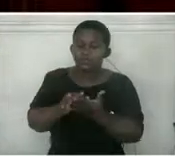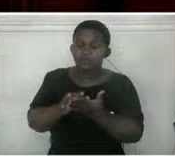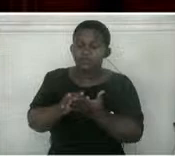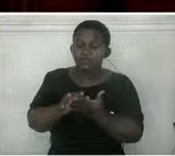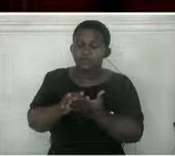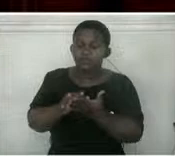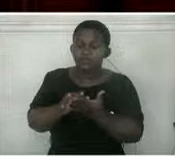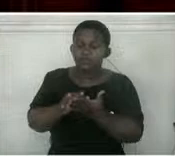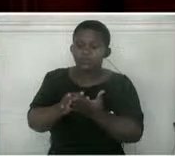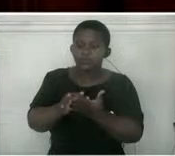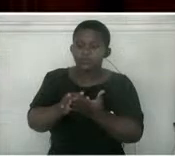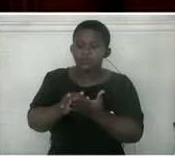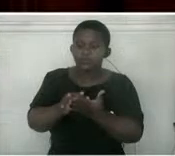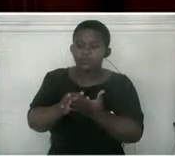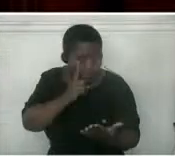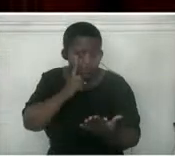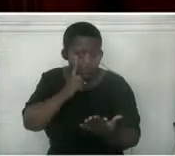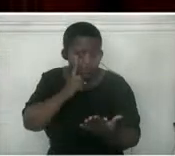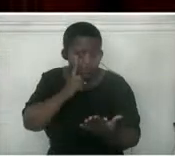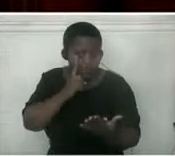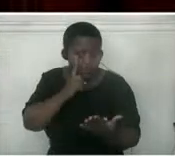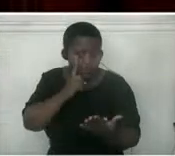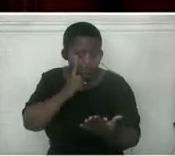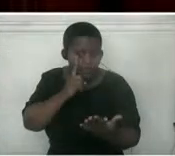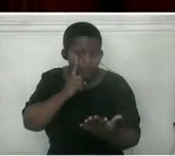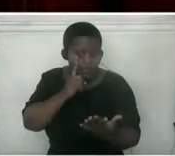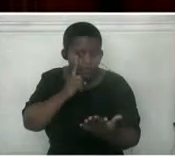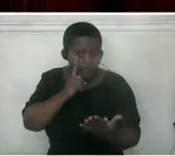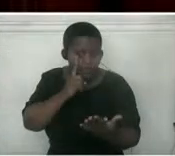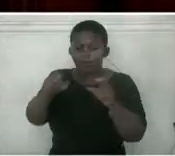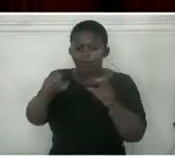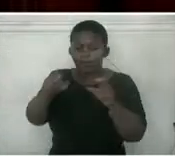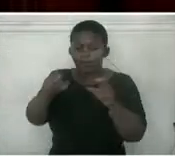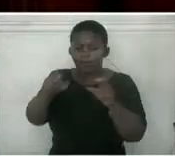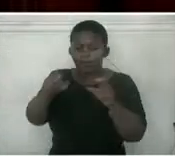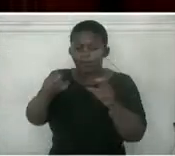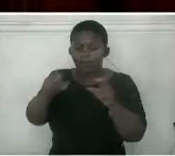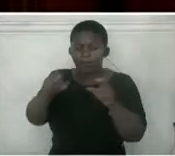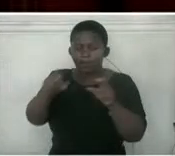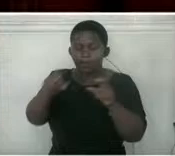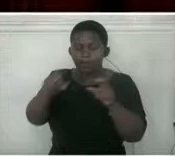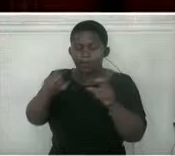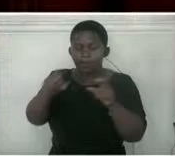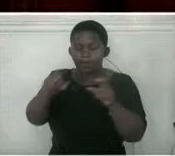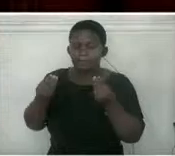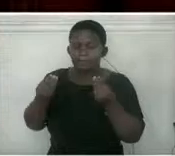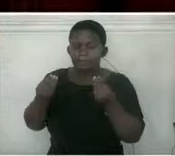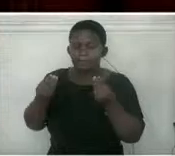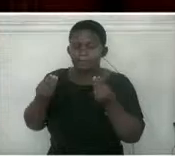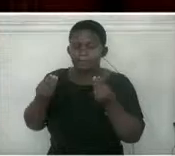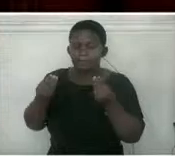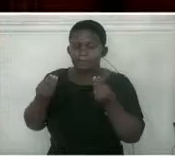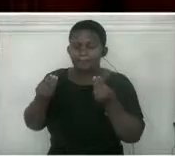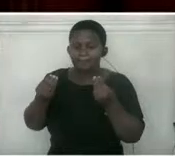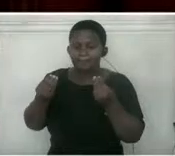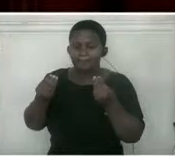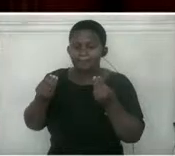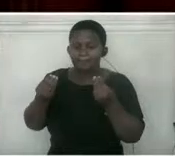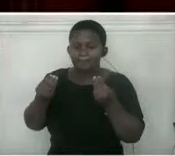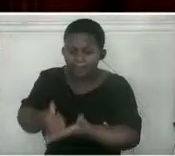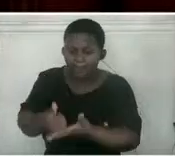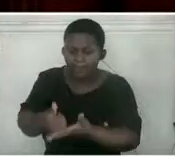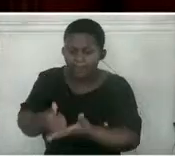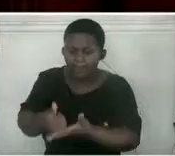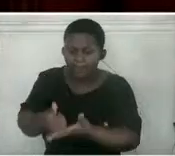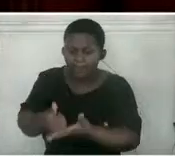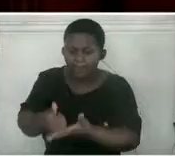zihlaziwe ngokuphelele. NgoJune bonke abantu bebe sebetholile ukuthi bakwazi ukulekeleleka.